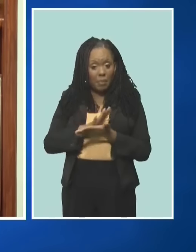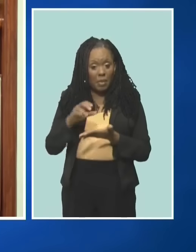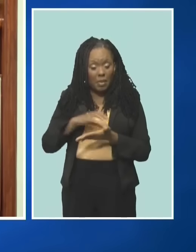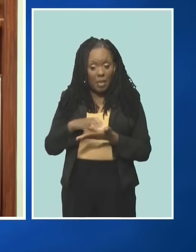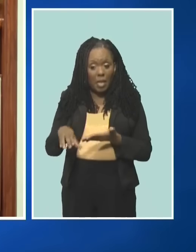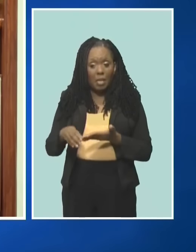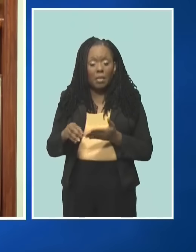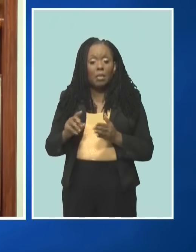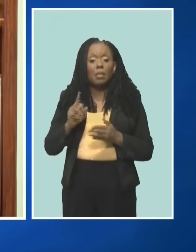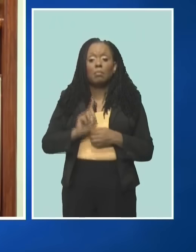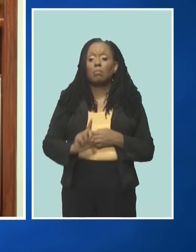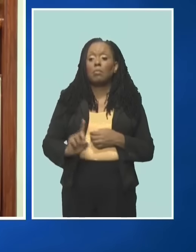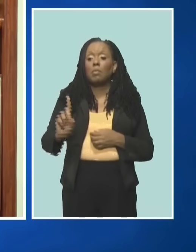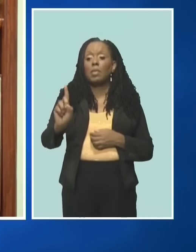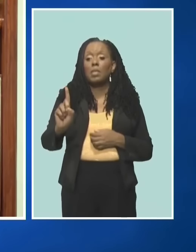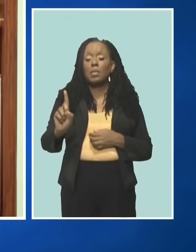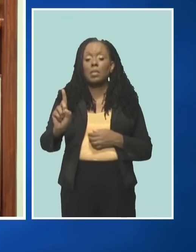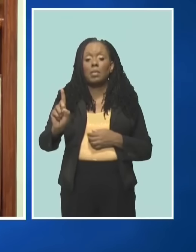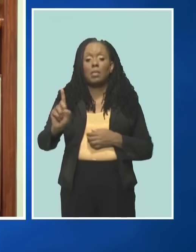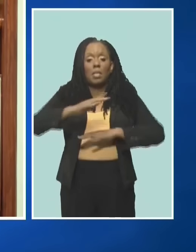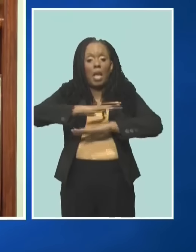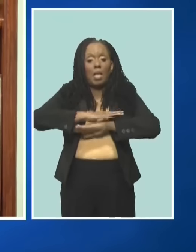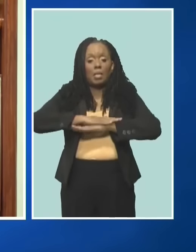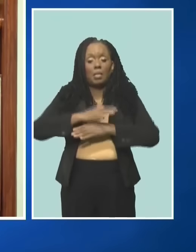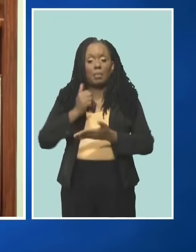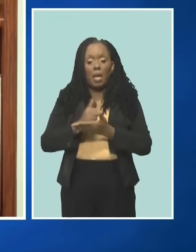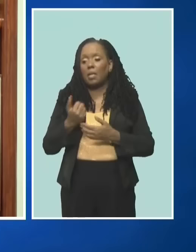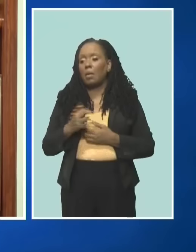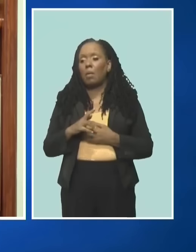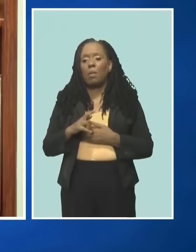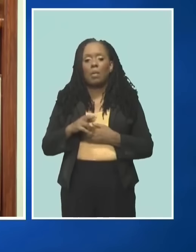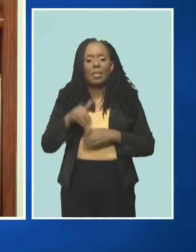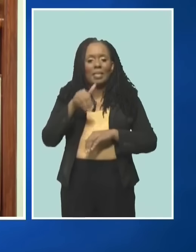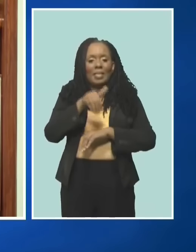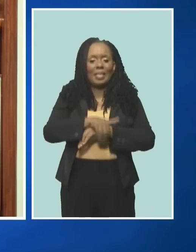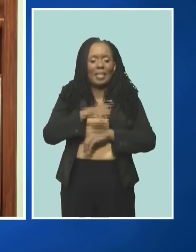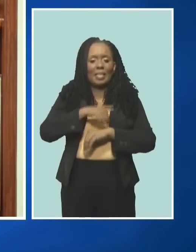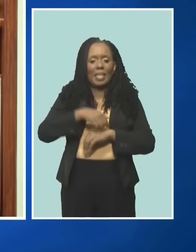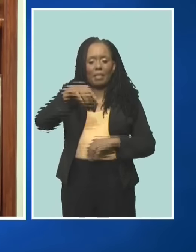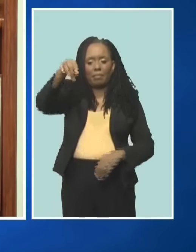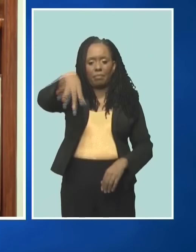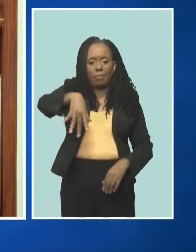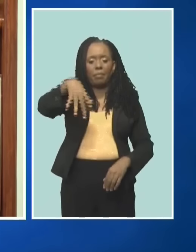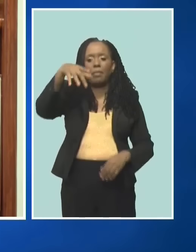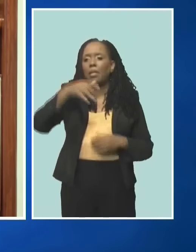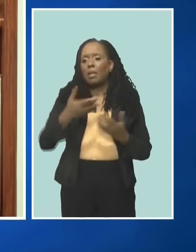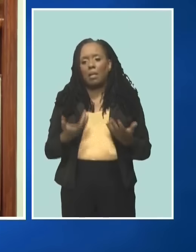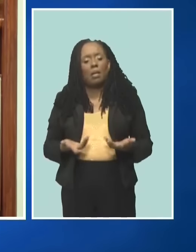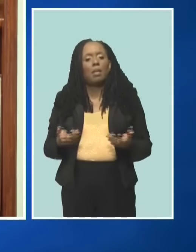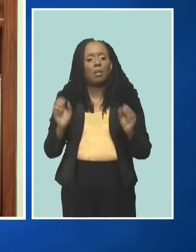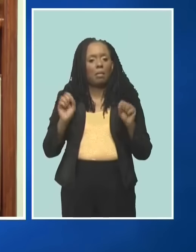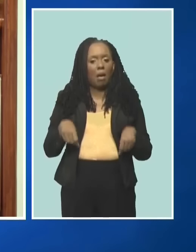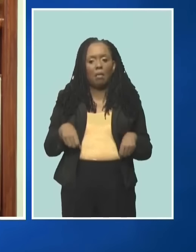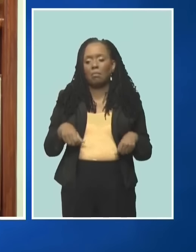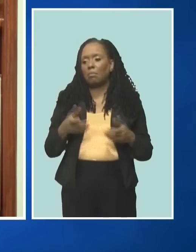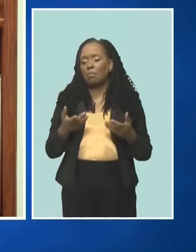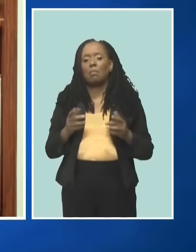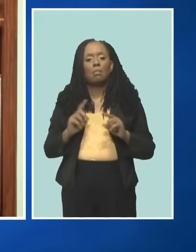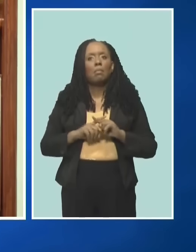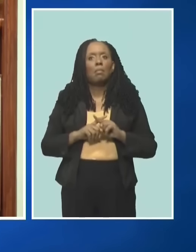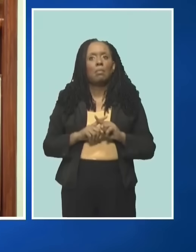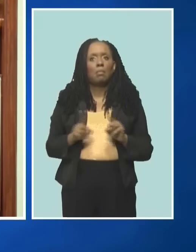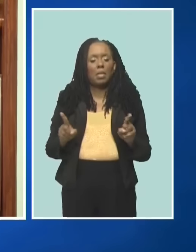through the ATM, or via night deposit if you're a business customer and you have cash and other stuff coming in through the night deposit. But it's